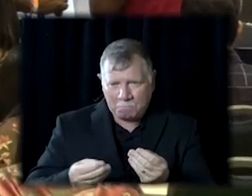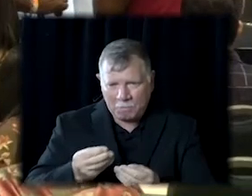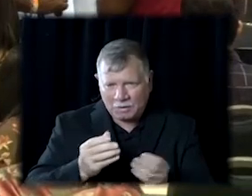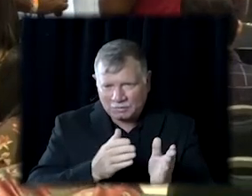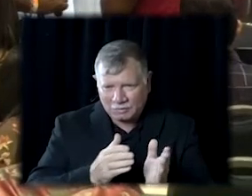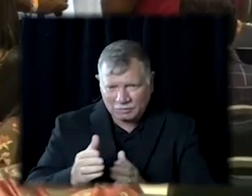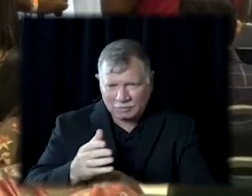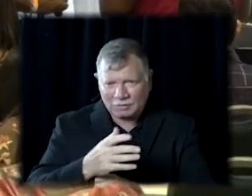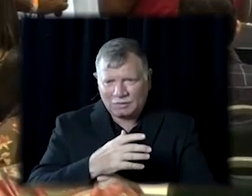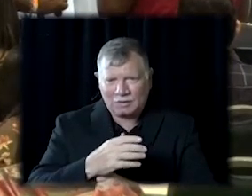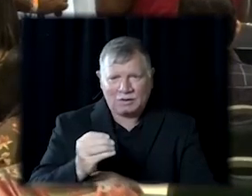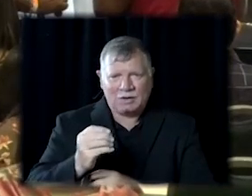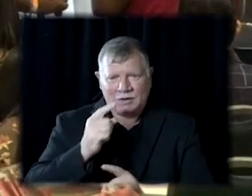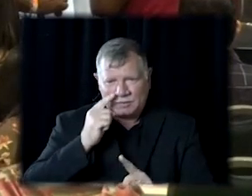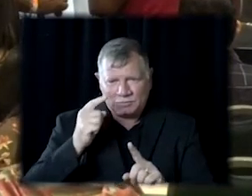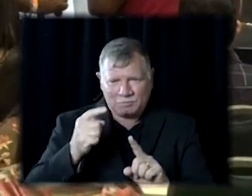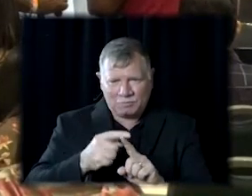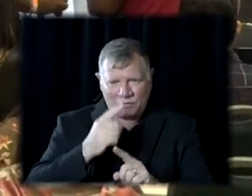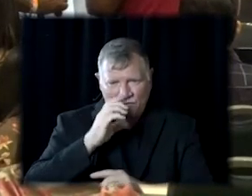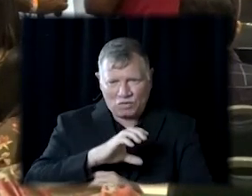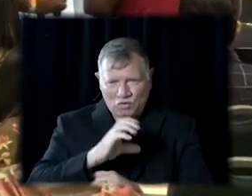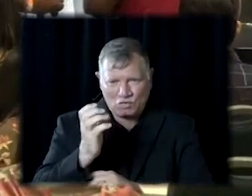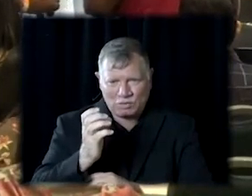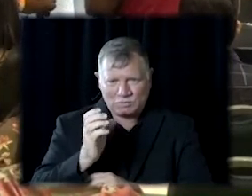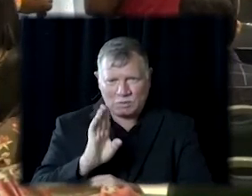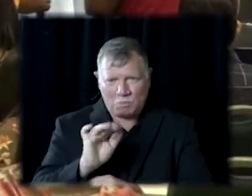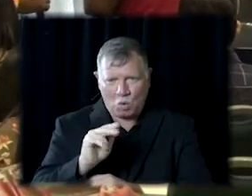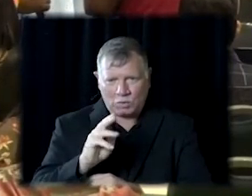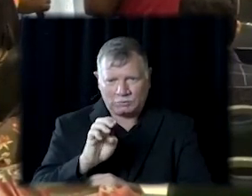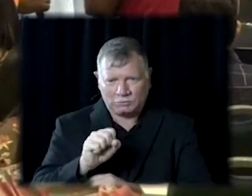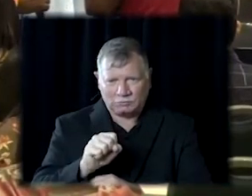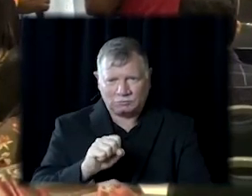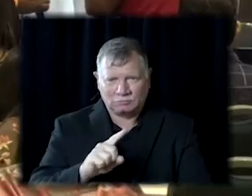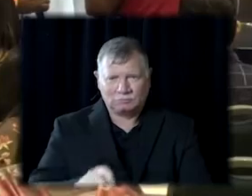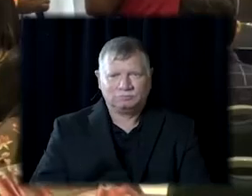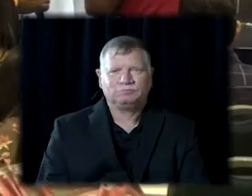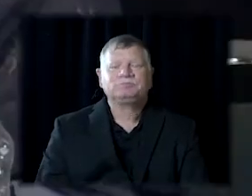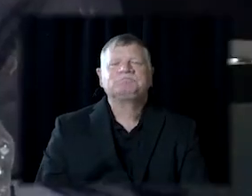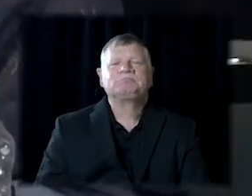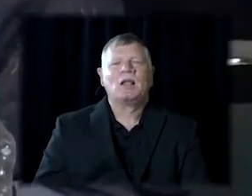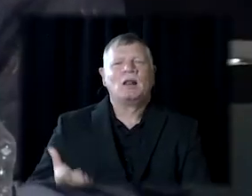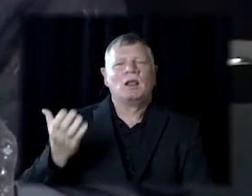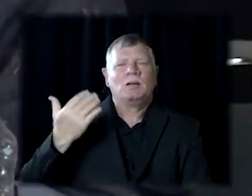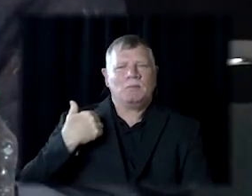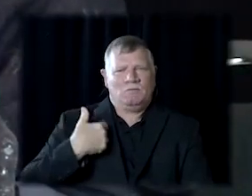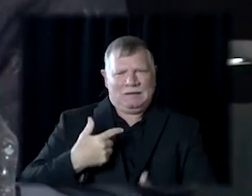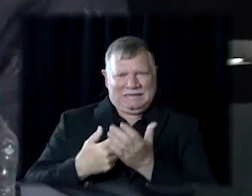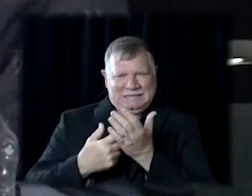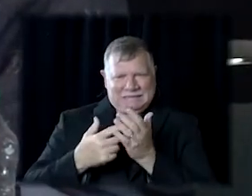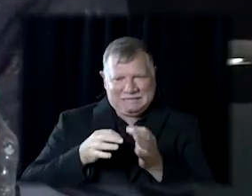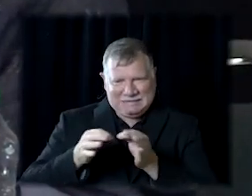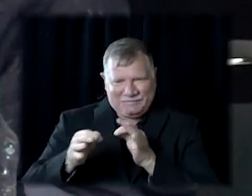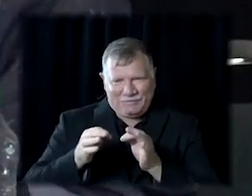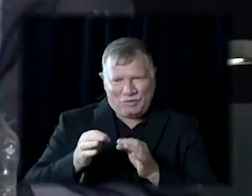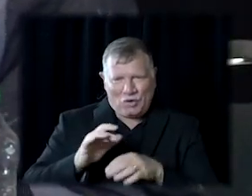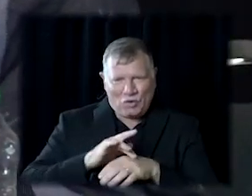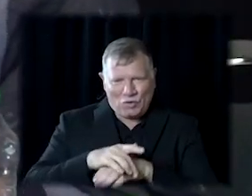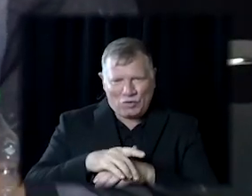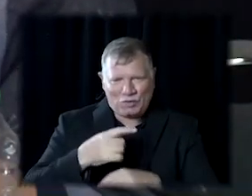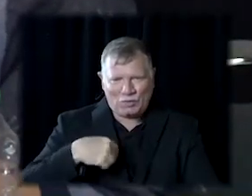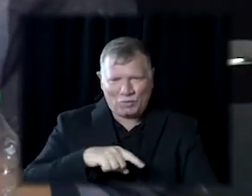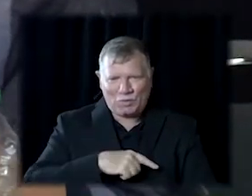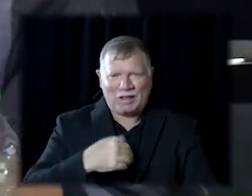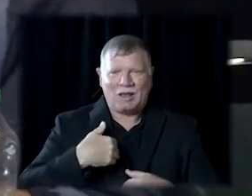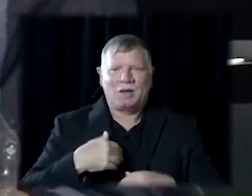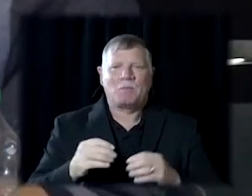regarding specifically the issue of the Christmas bonus? So as we described earlier, we've been able to